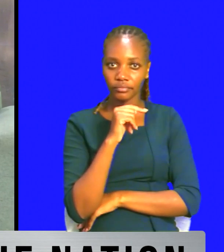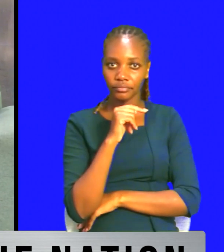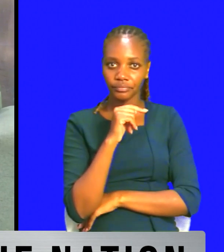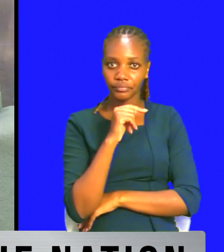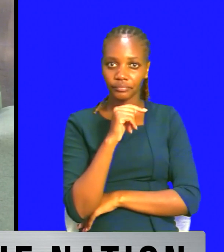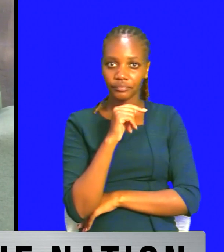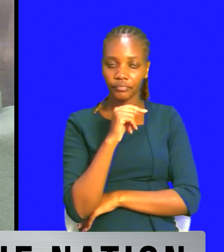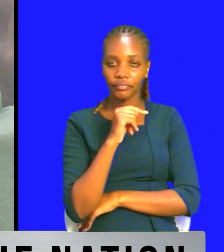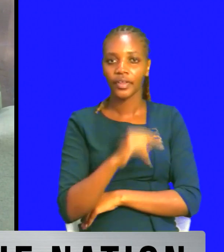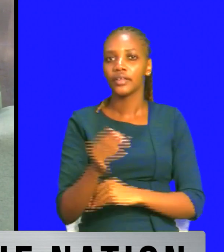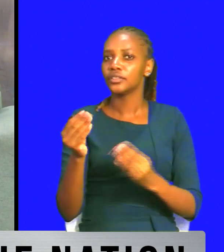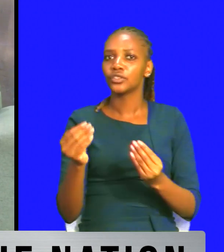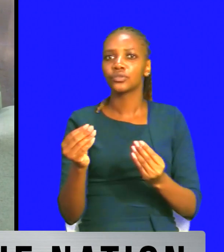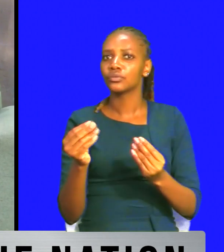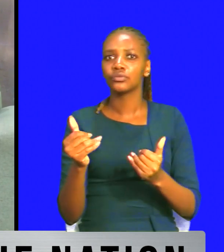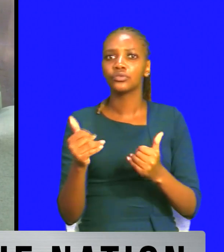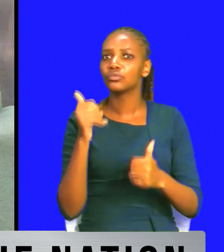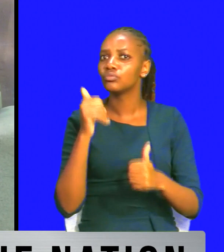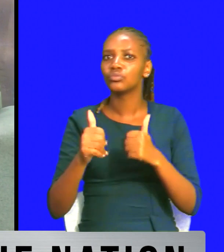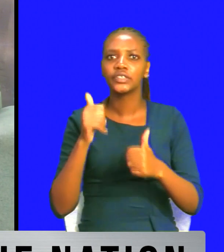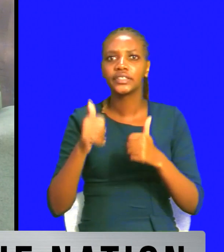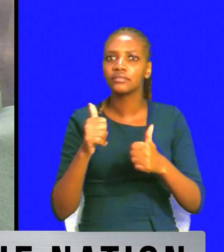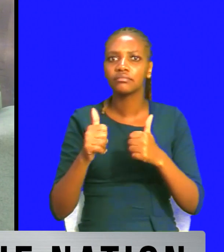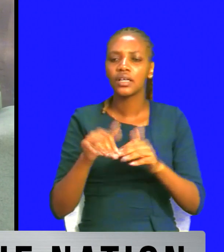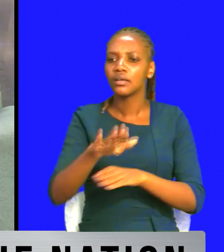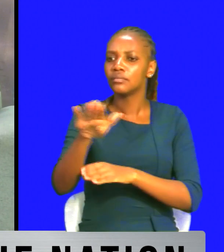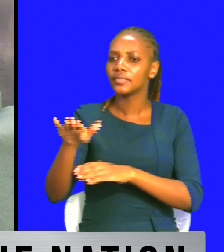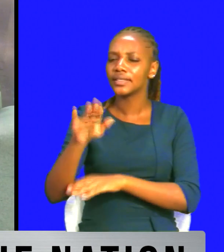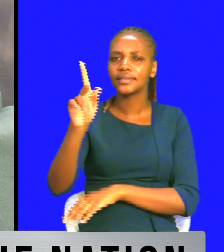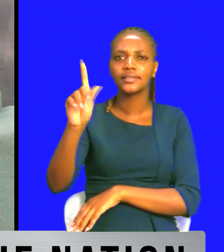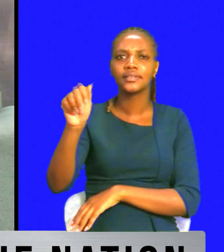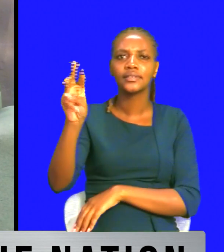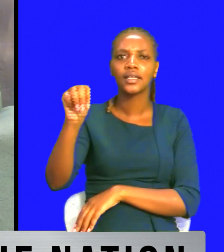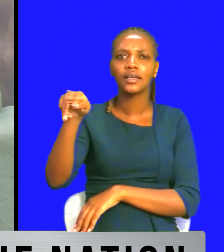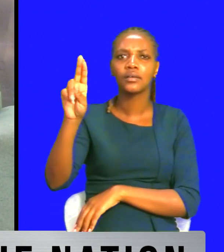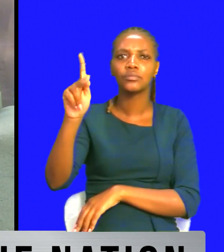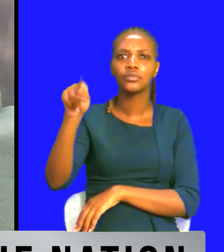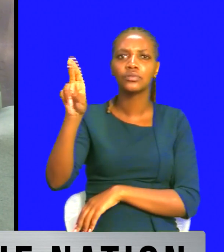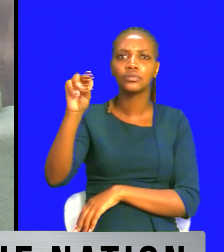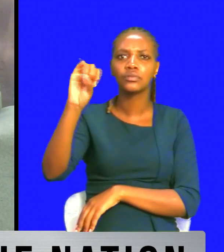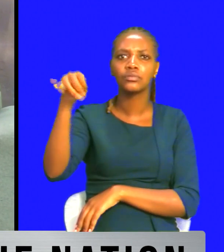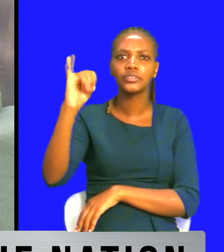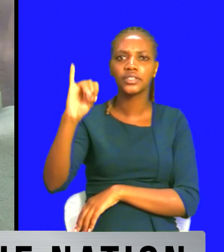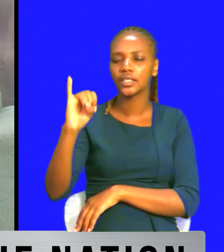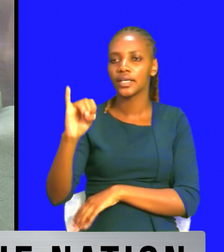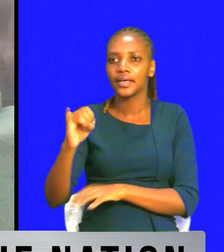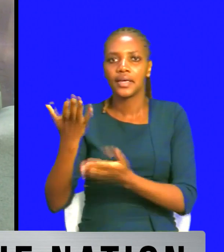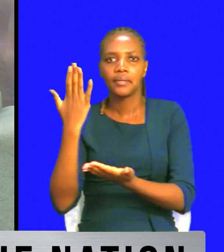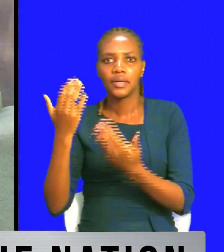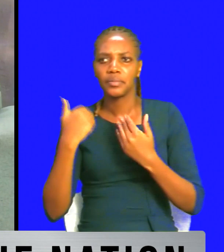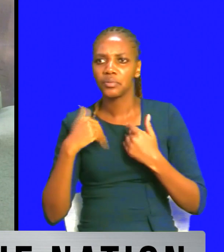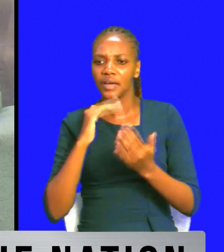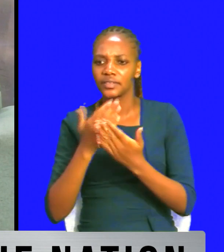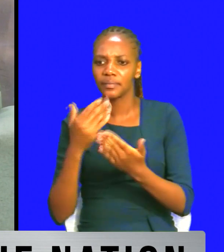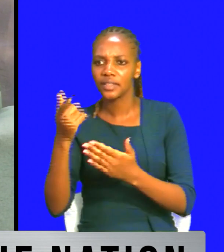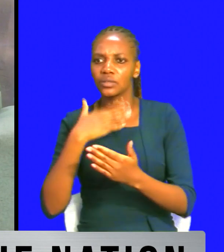what are the resolutions that came up in Kamukunji? There must have been one or two things that, Liz, you tried to explain,